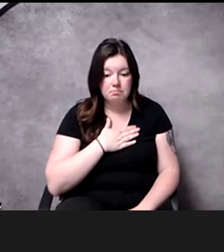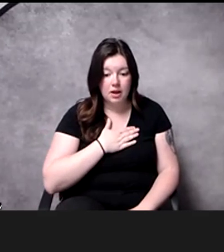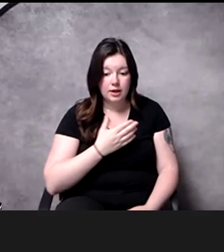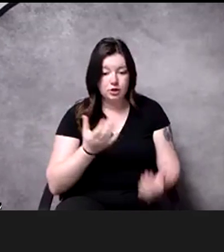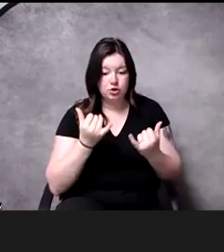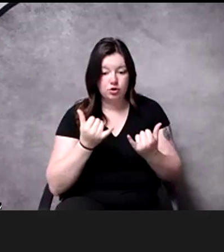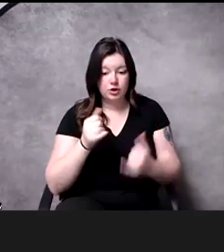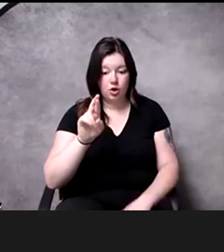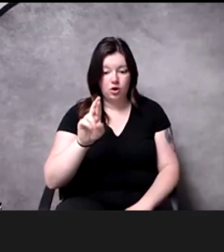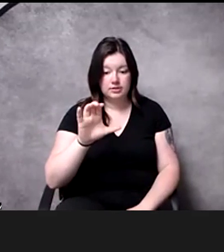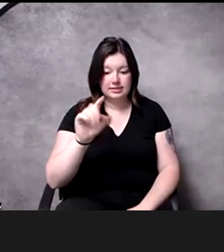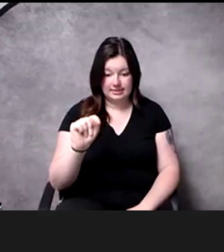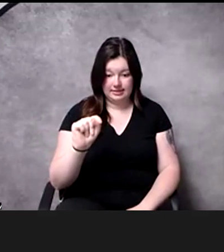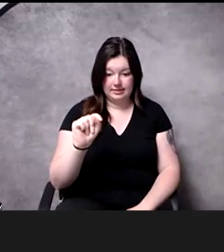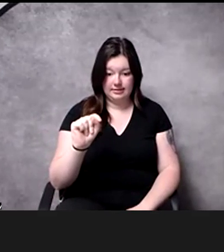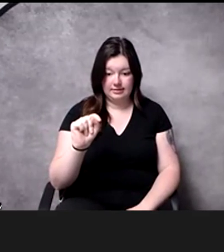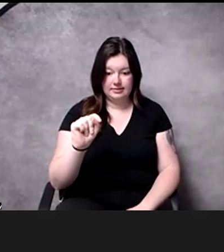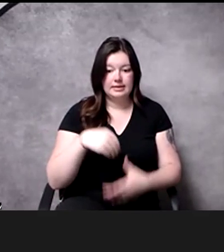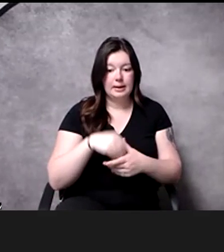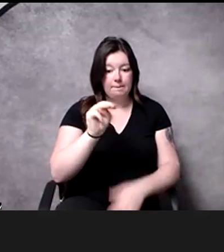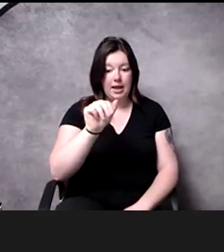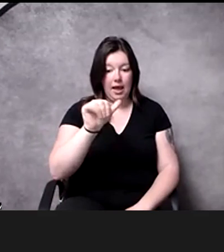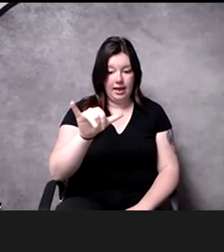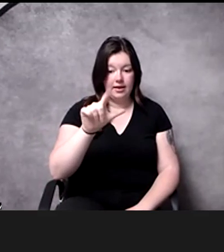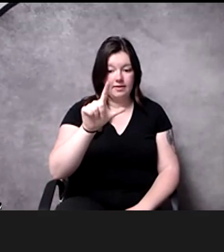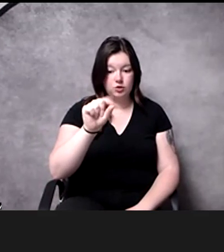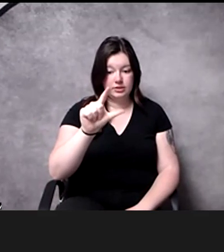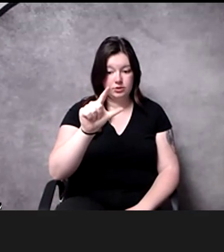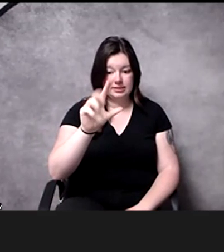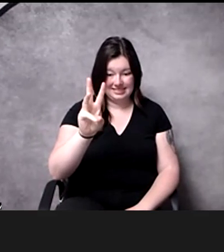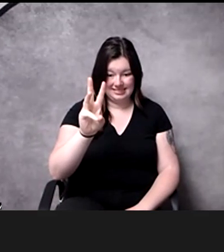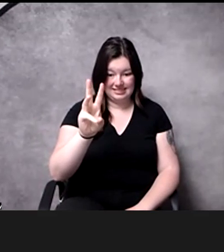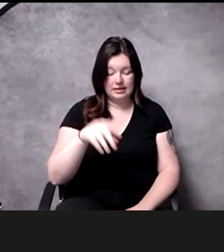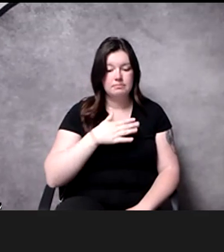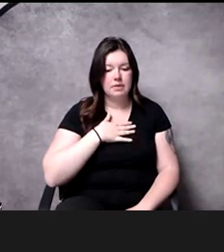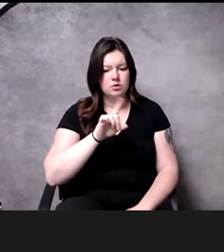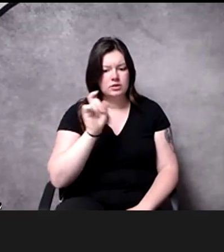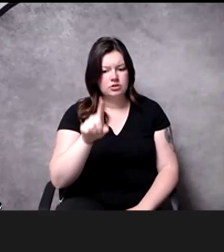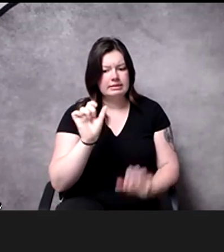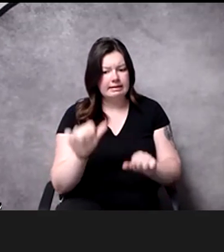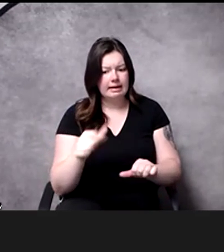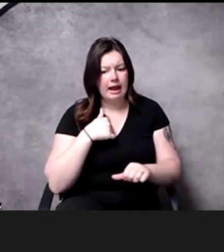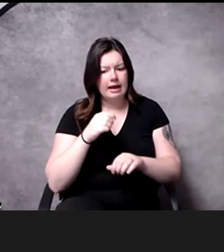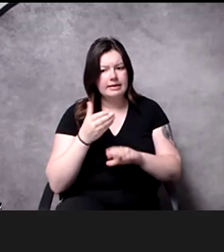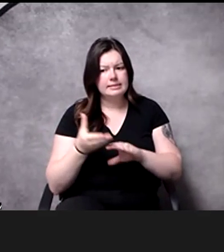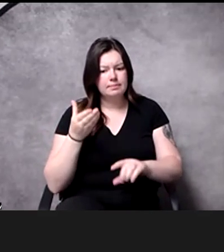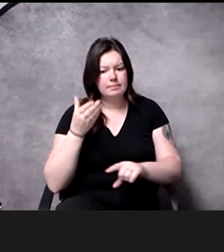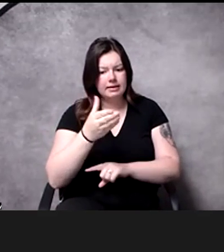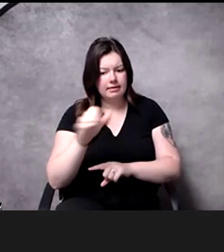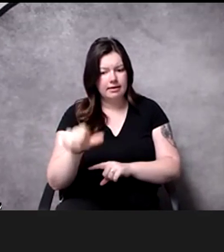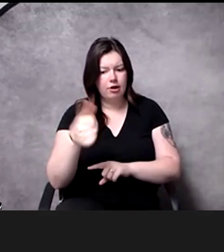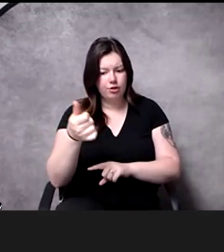in May 2026. My question is, can I submit another R16 after